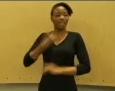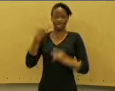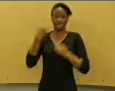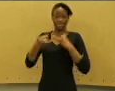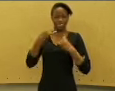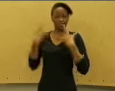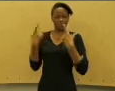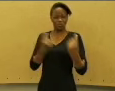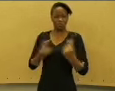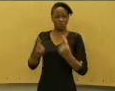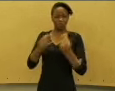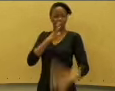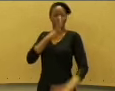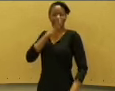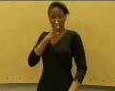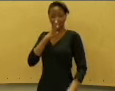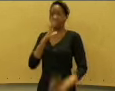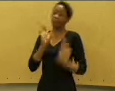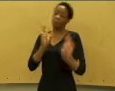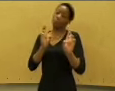So get on with it.